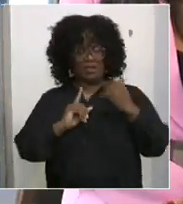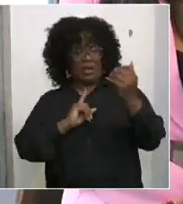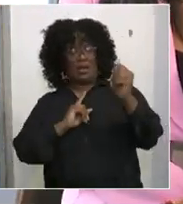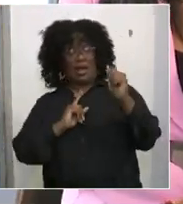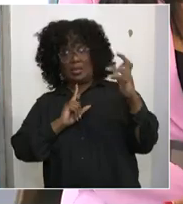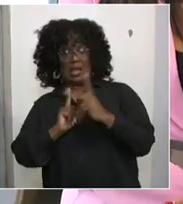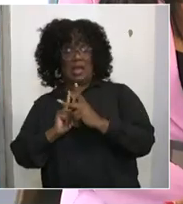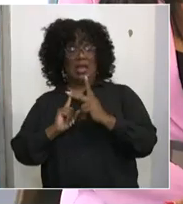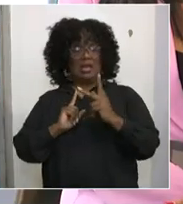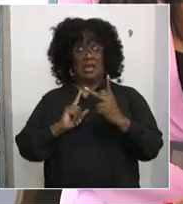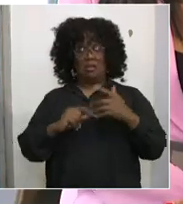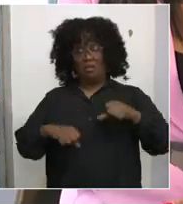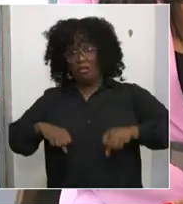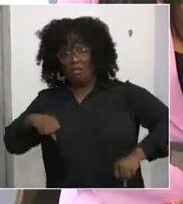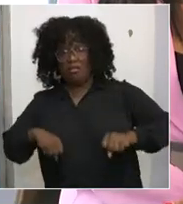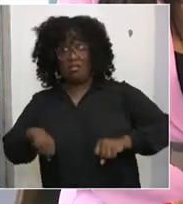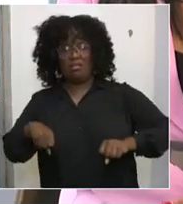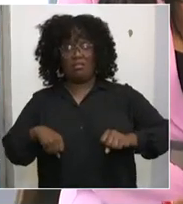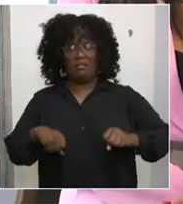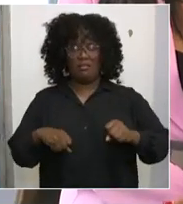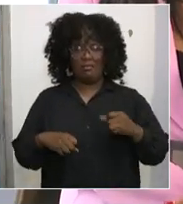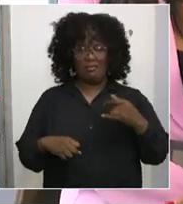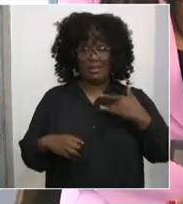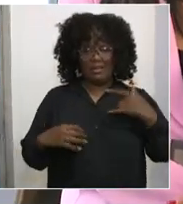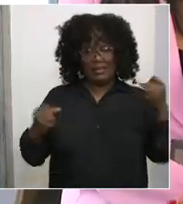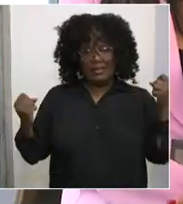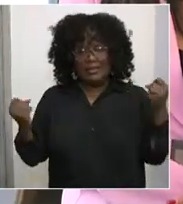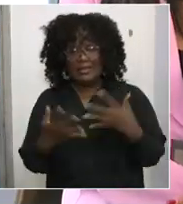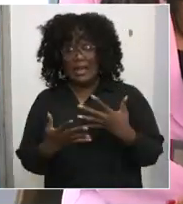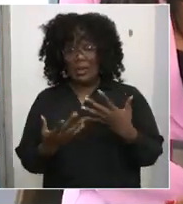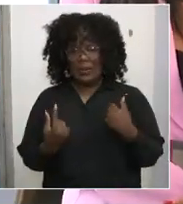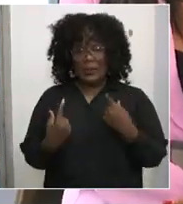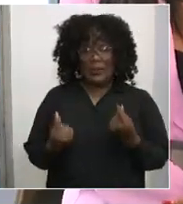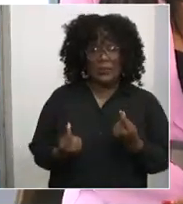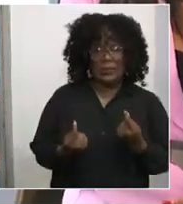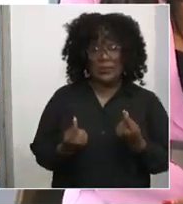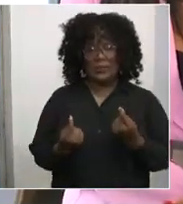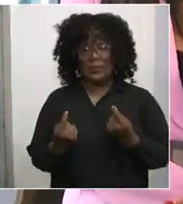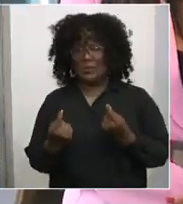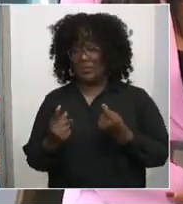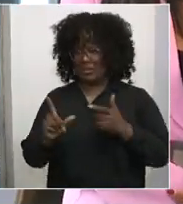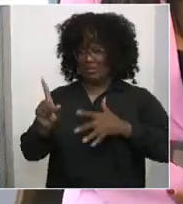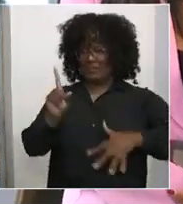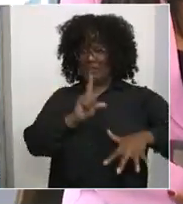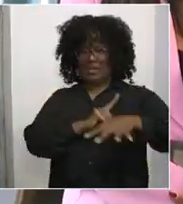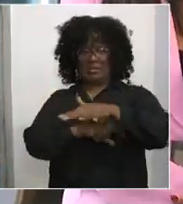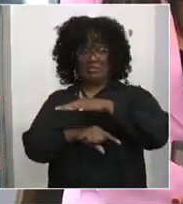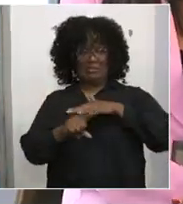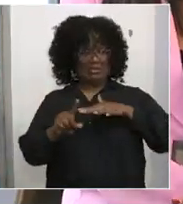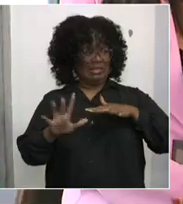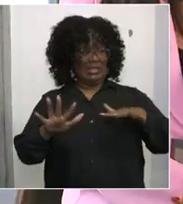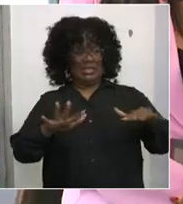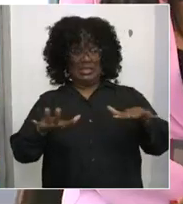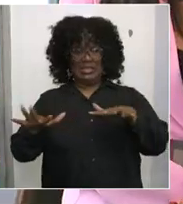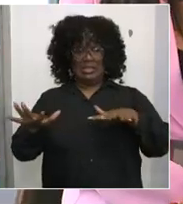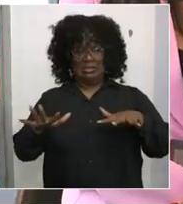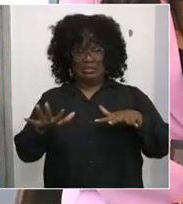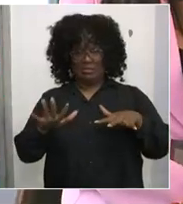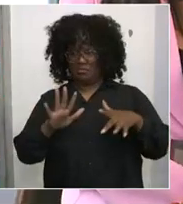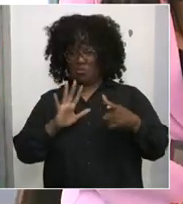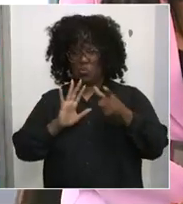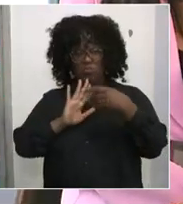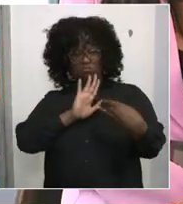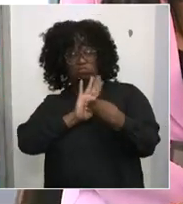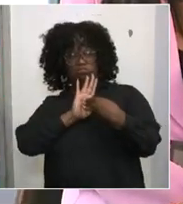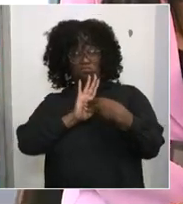that a environment is developing that is anti-LGBTQ. We know